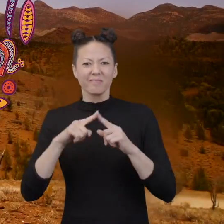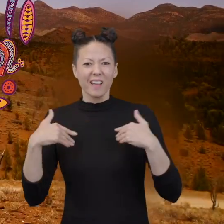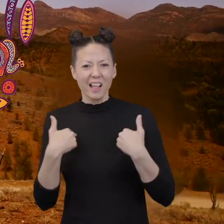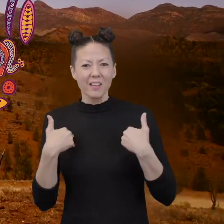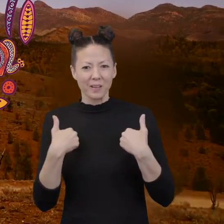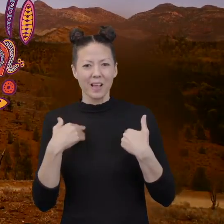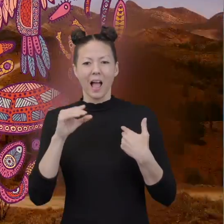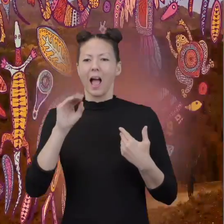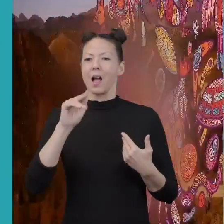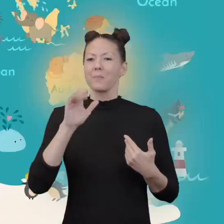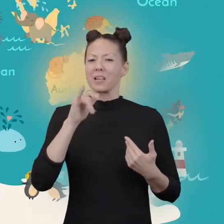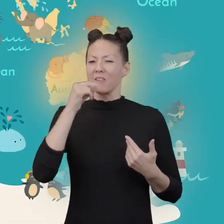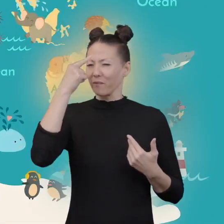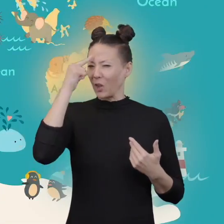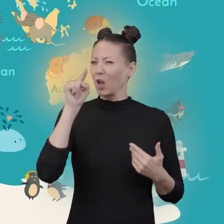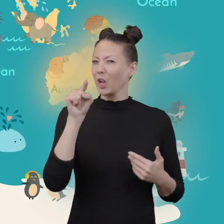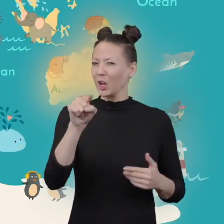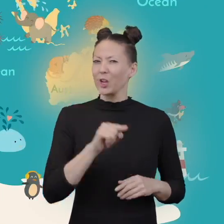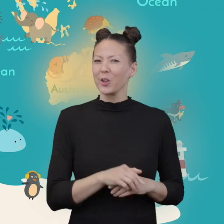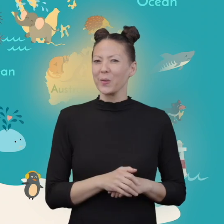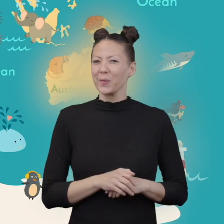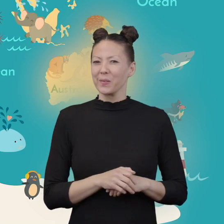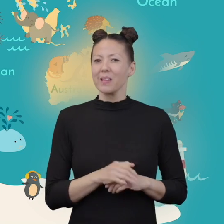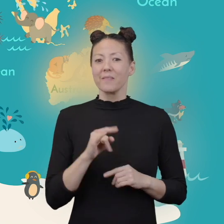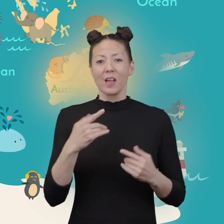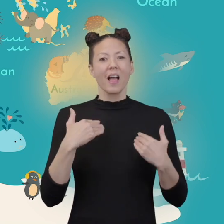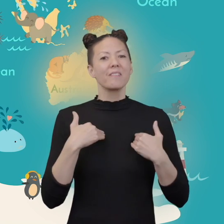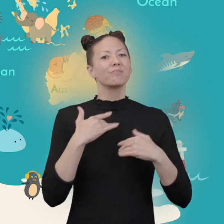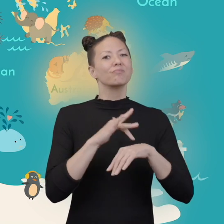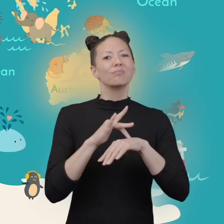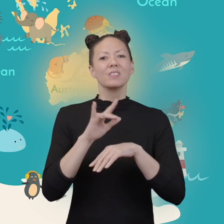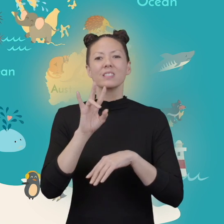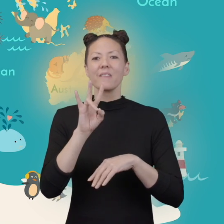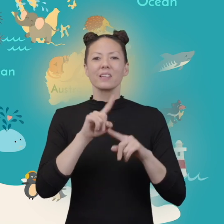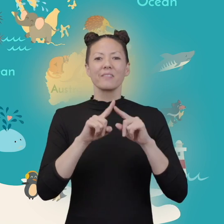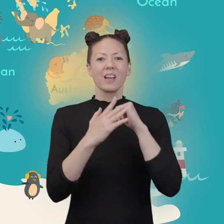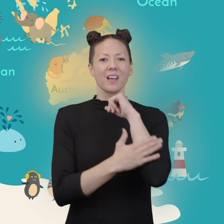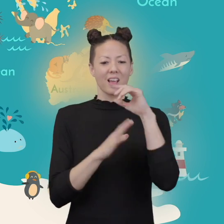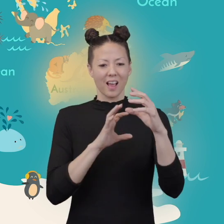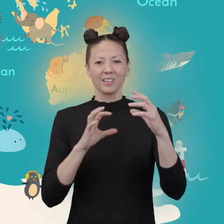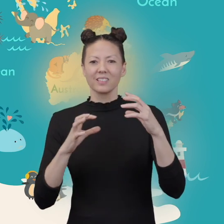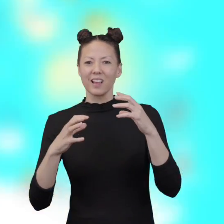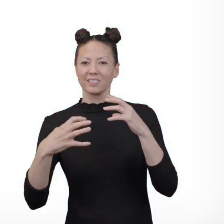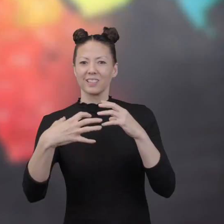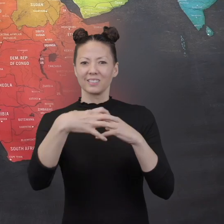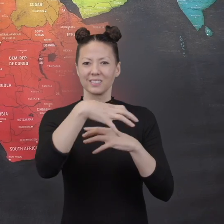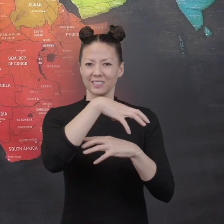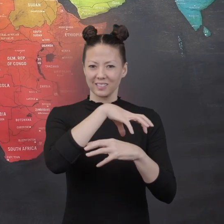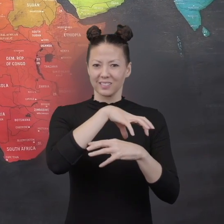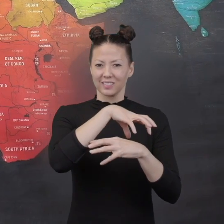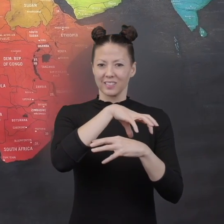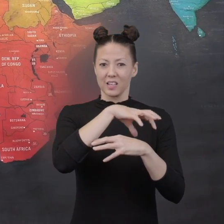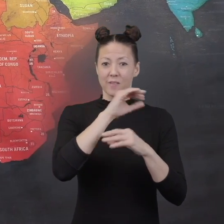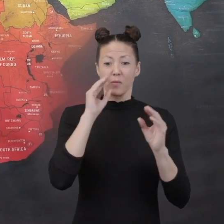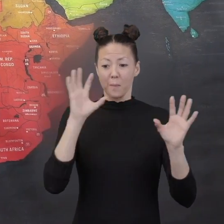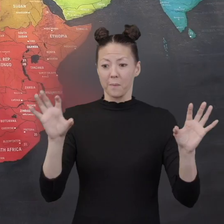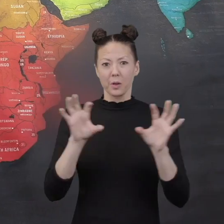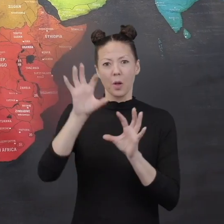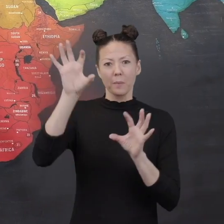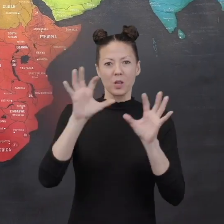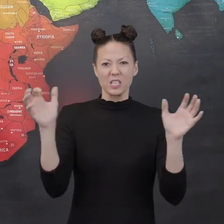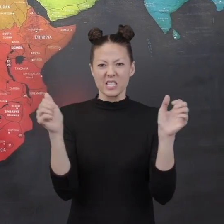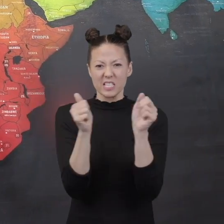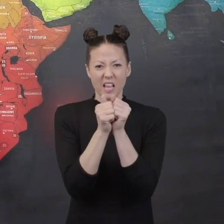you. So there you have it, all 7 continents in a nutshell. When put together, all